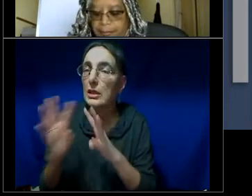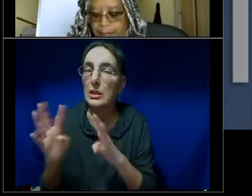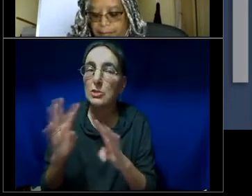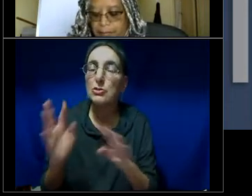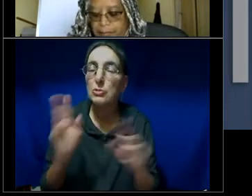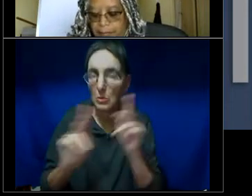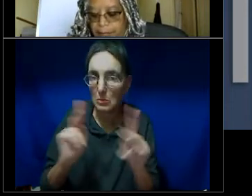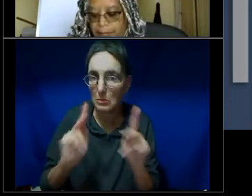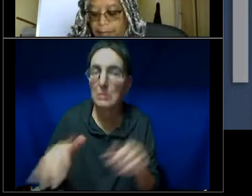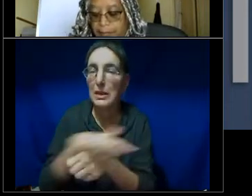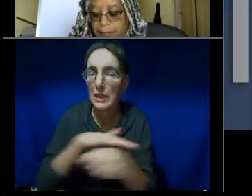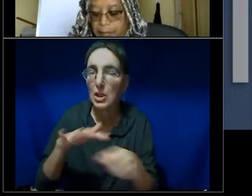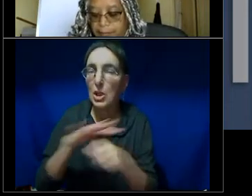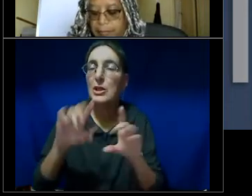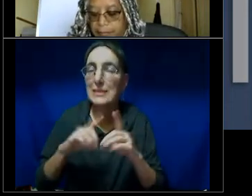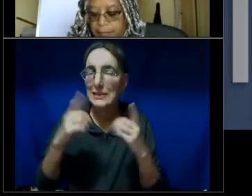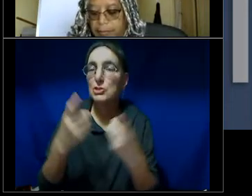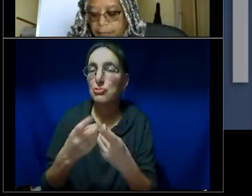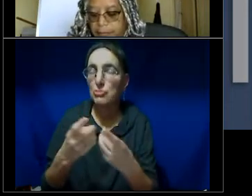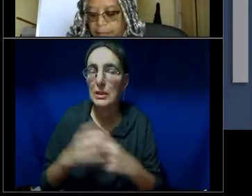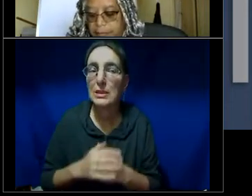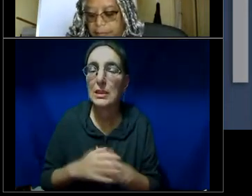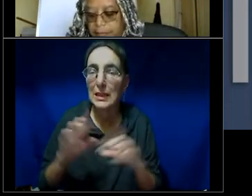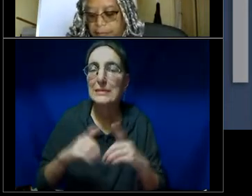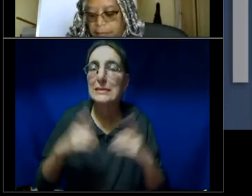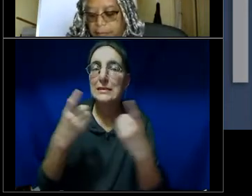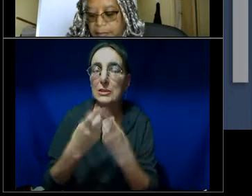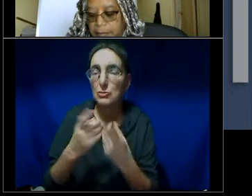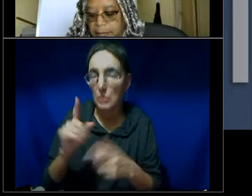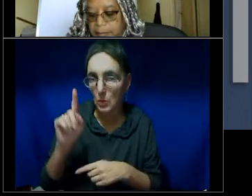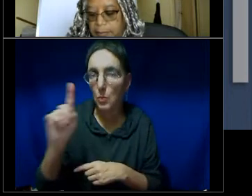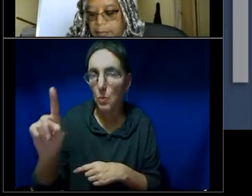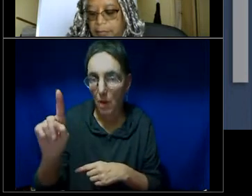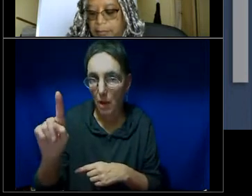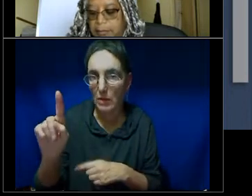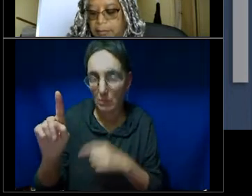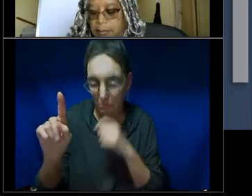district. And District 1 has been very,